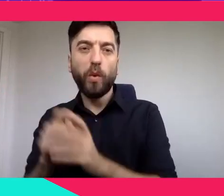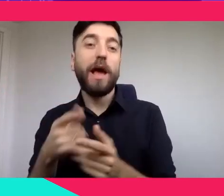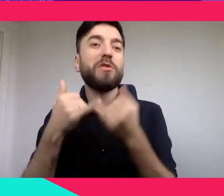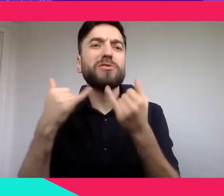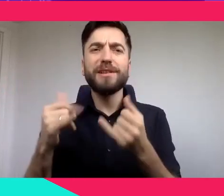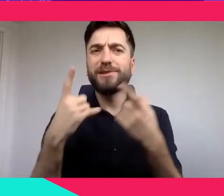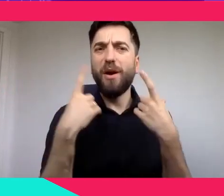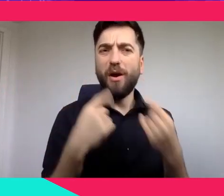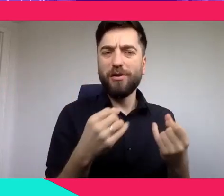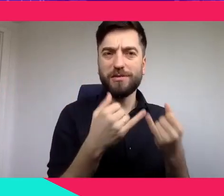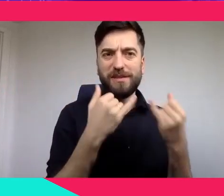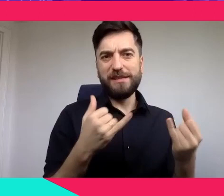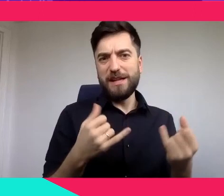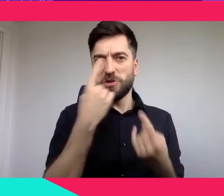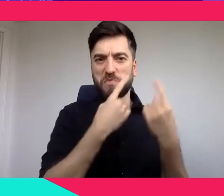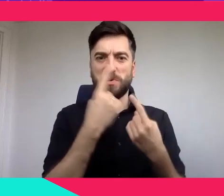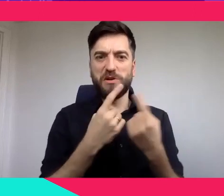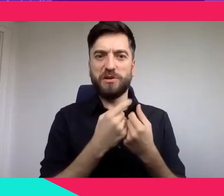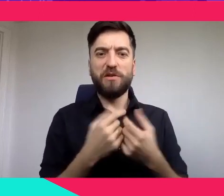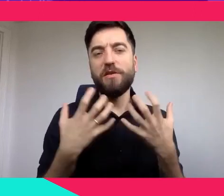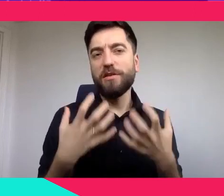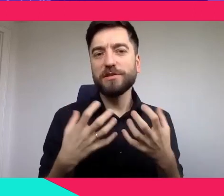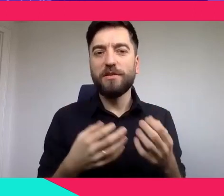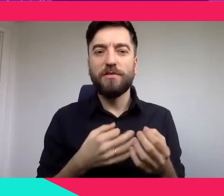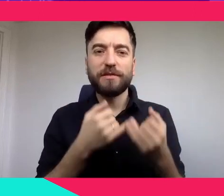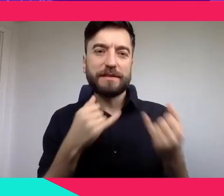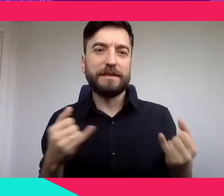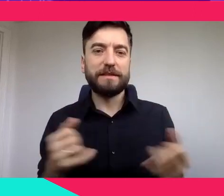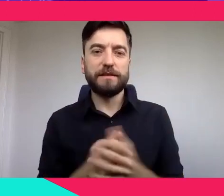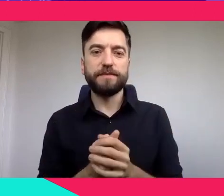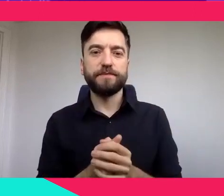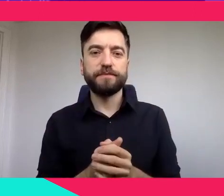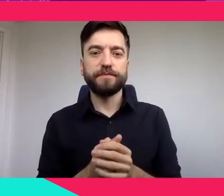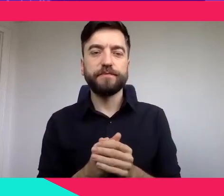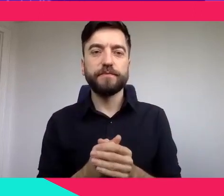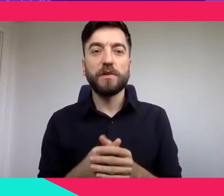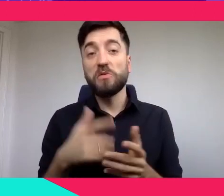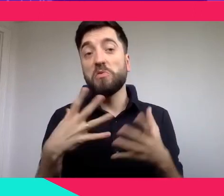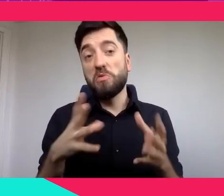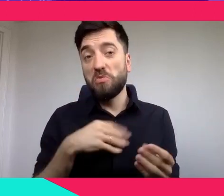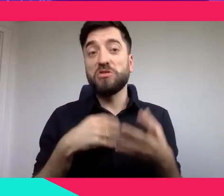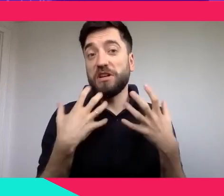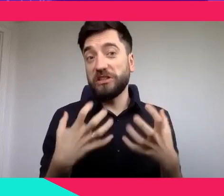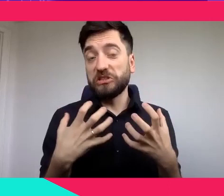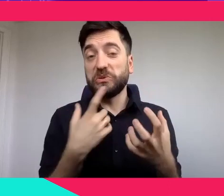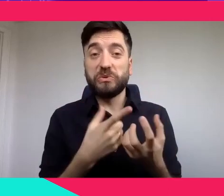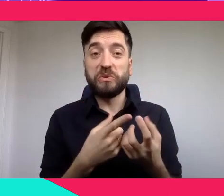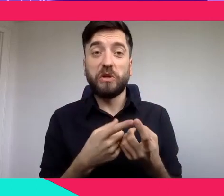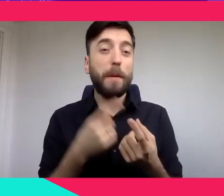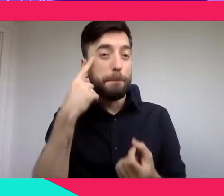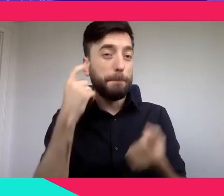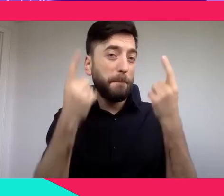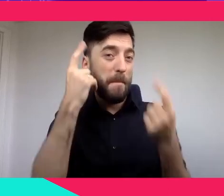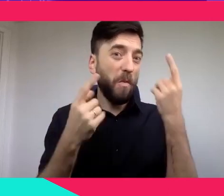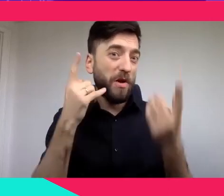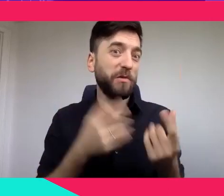other backgrounds, they get some great ideas that we wouldn't get ourselves. And we love to be surprised by what our audiences do with our